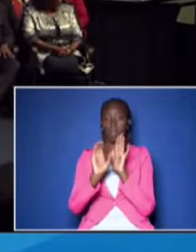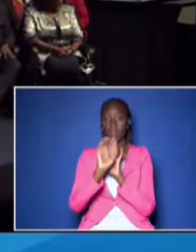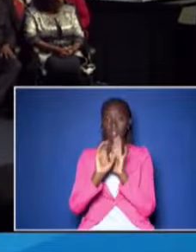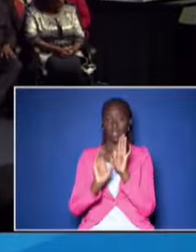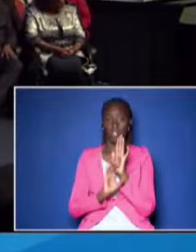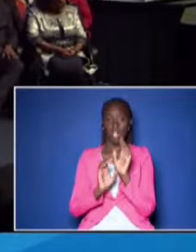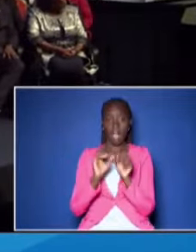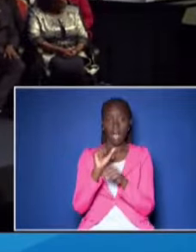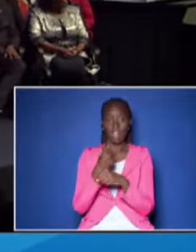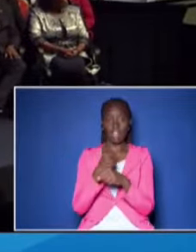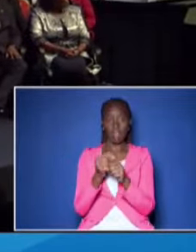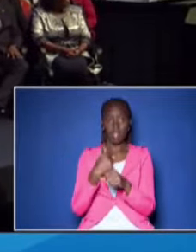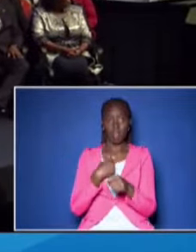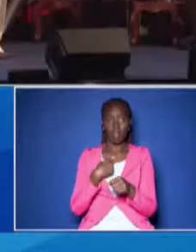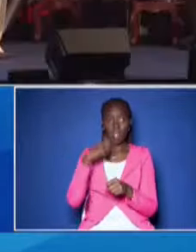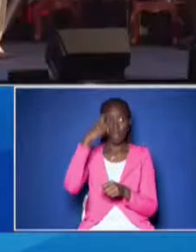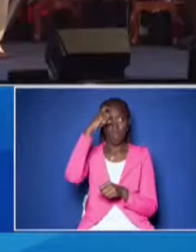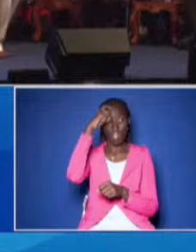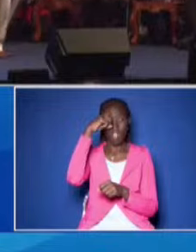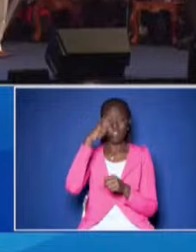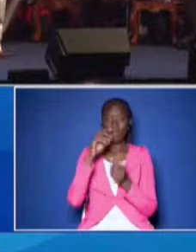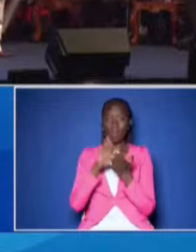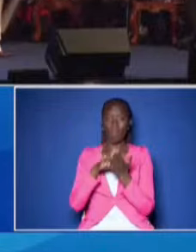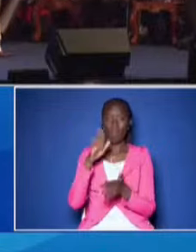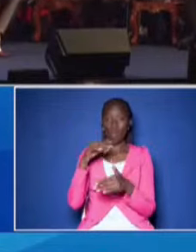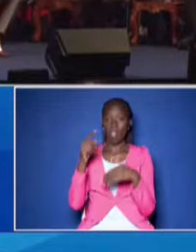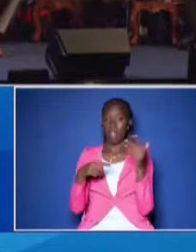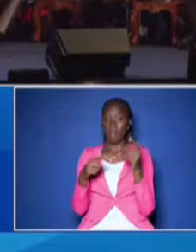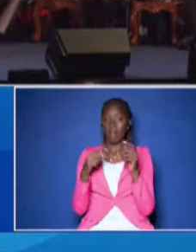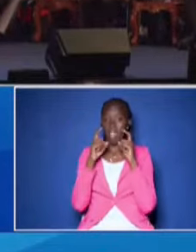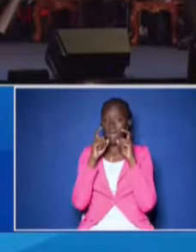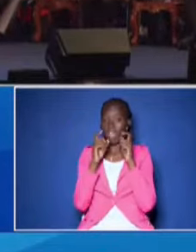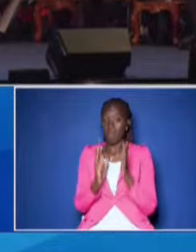H has made me wiser than mine